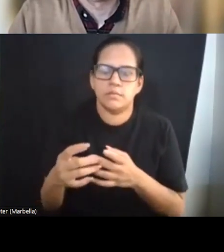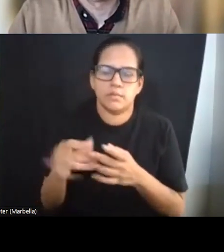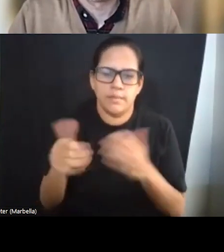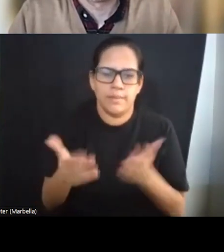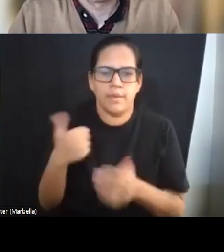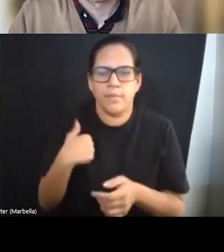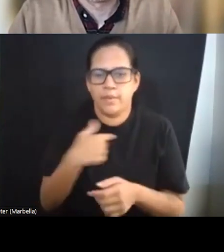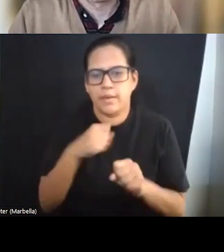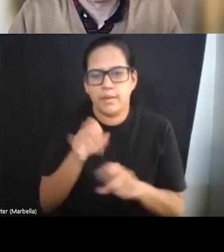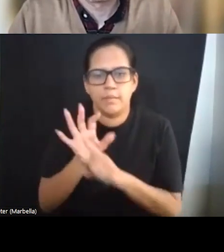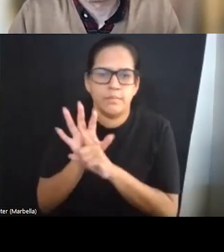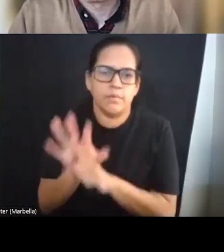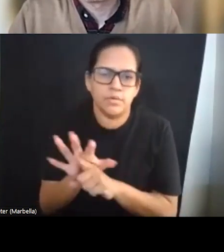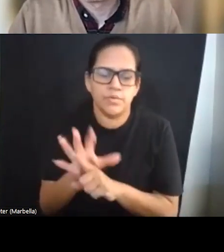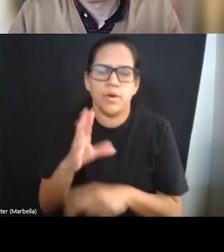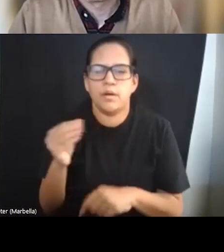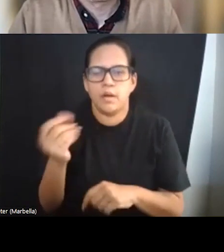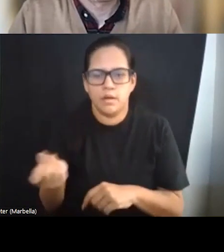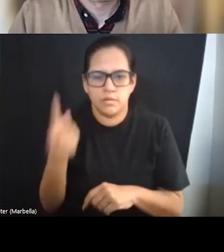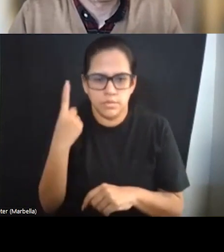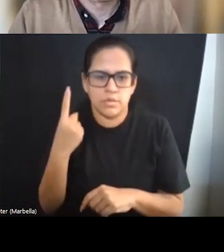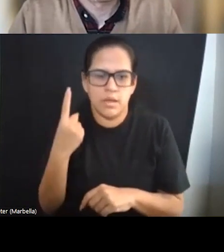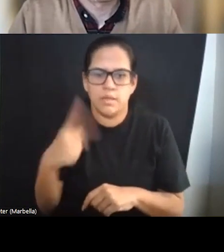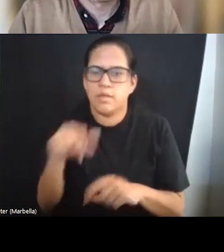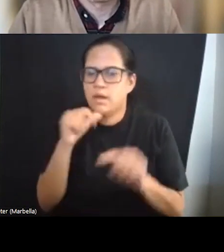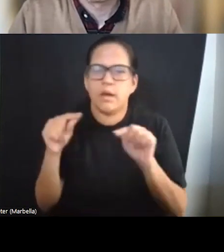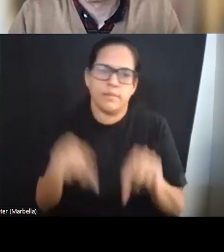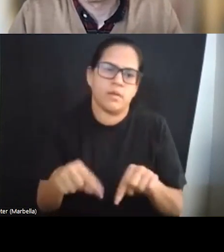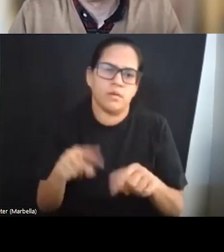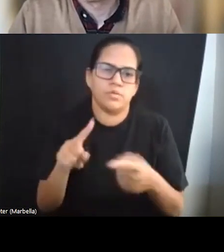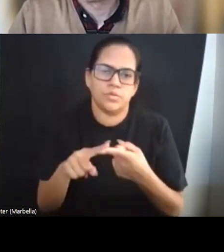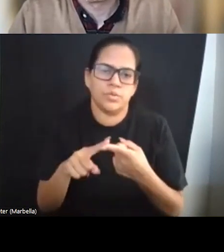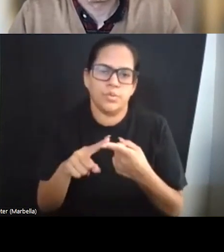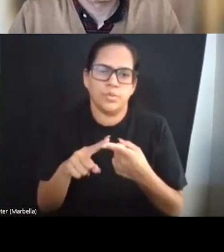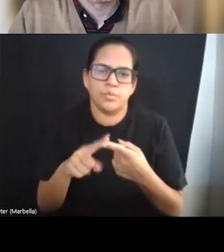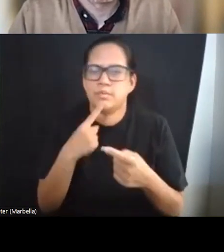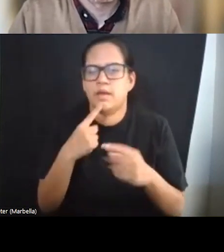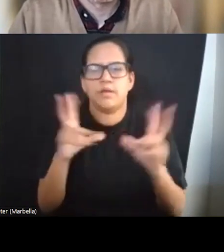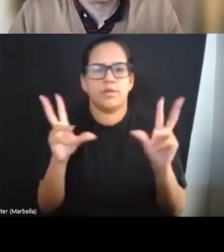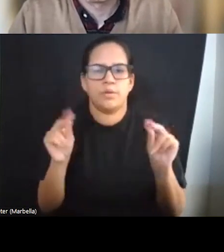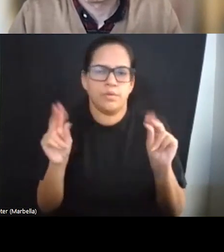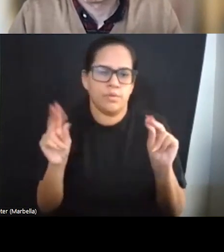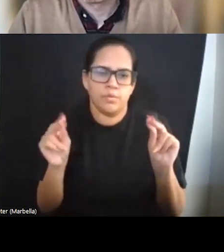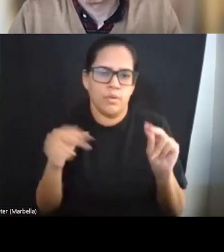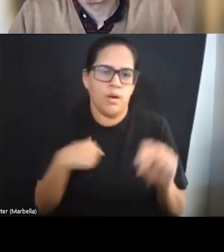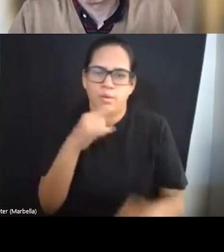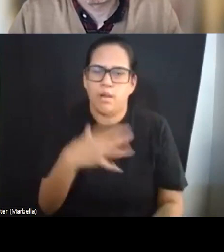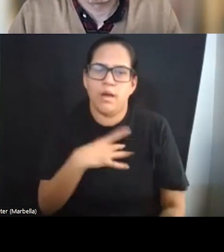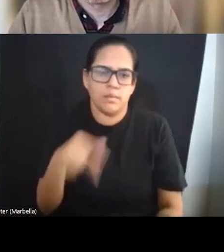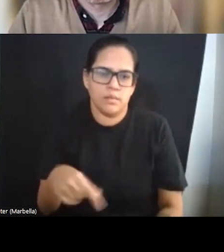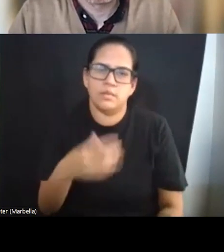we can push forward and understand that we're not coming here to say, no, I don't like this.